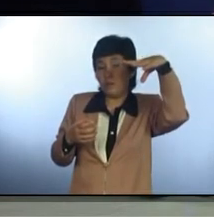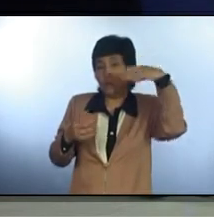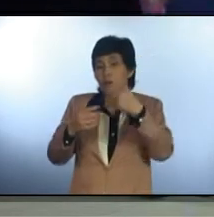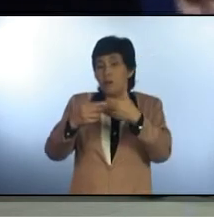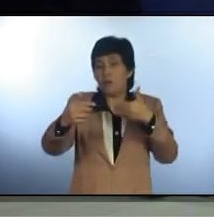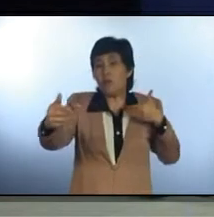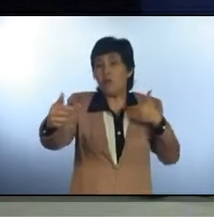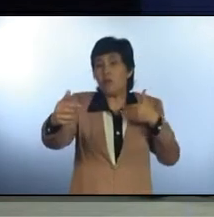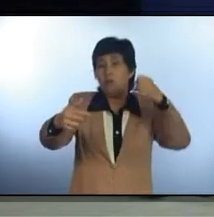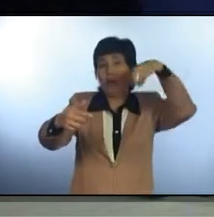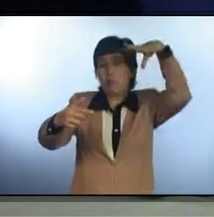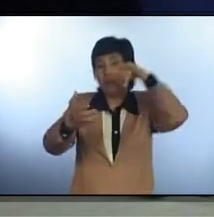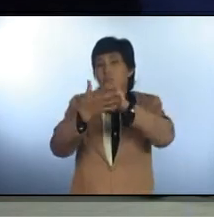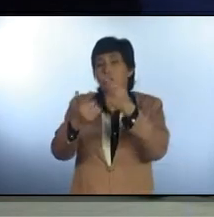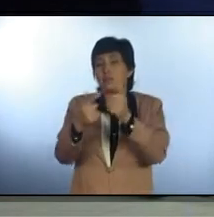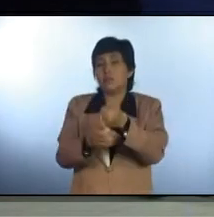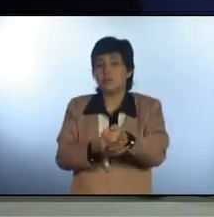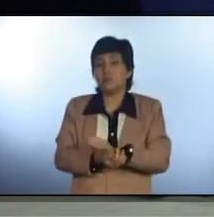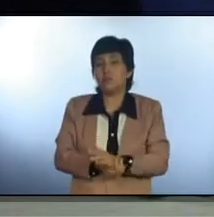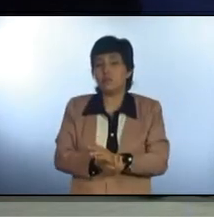from you? Okay, so the person might think,